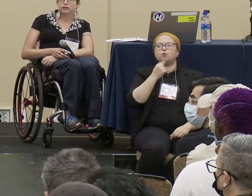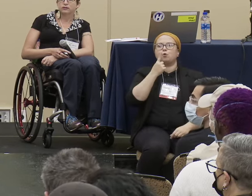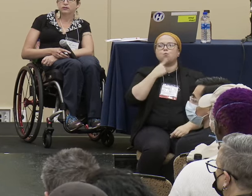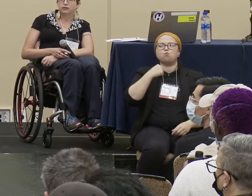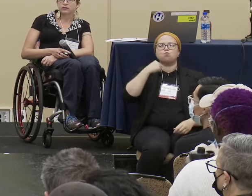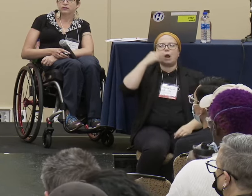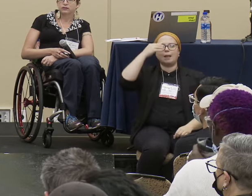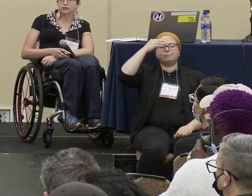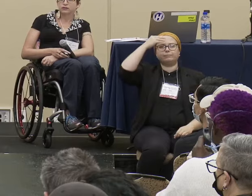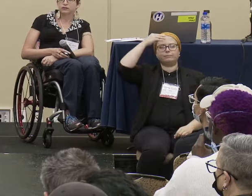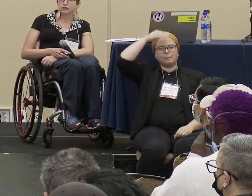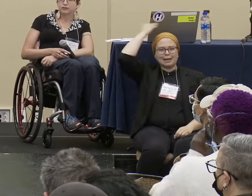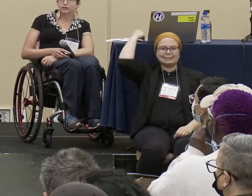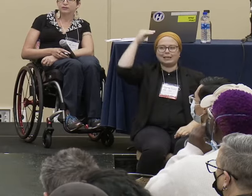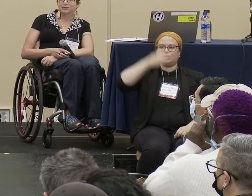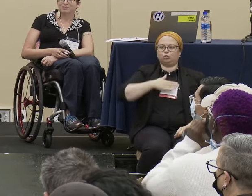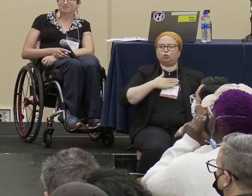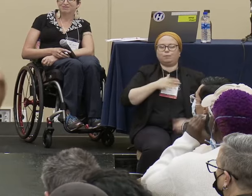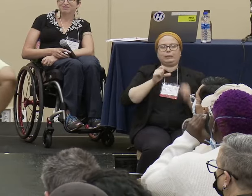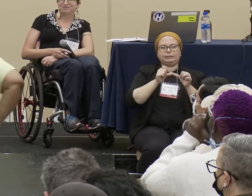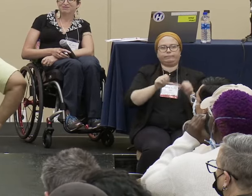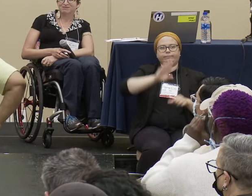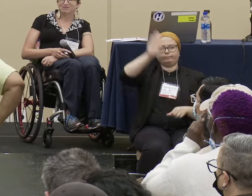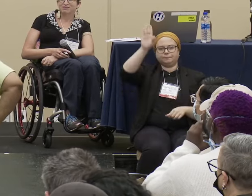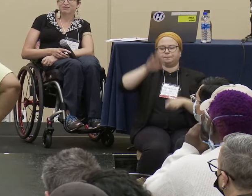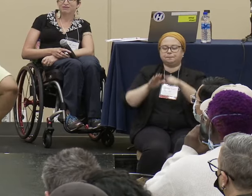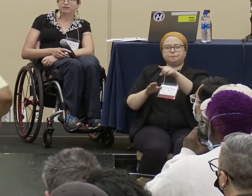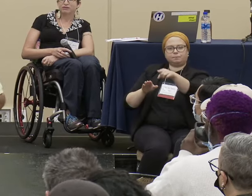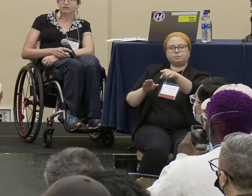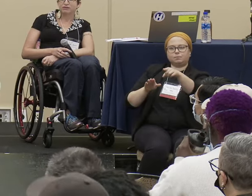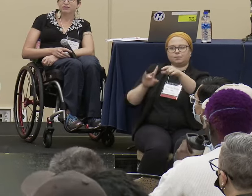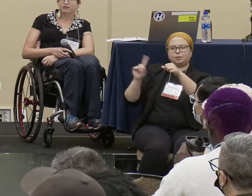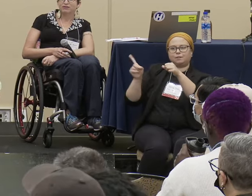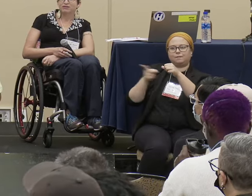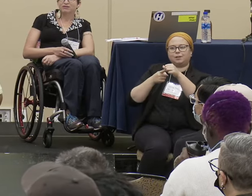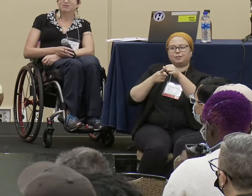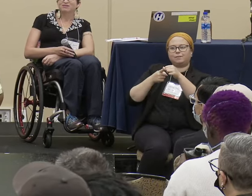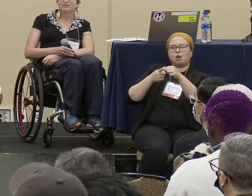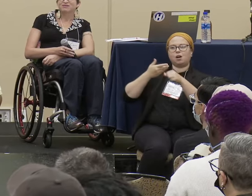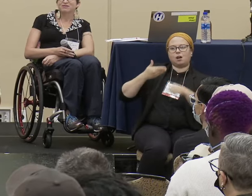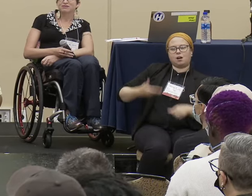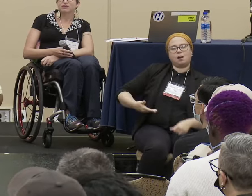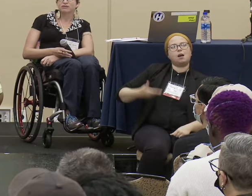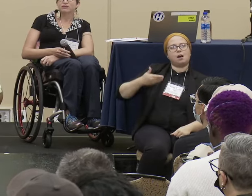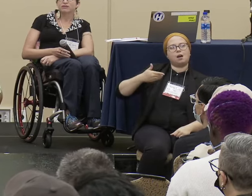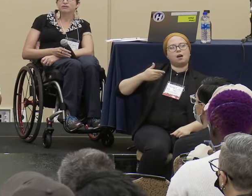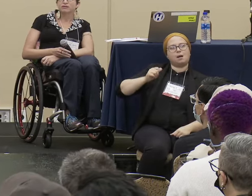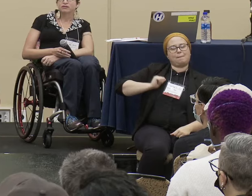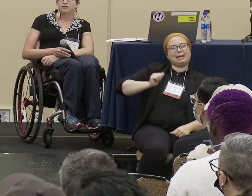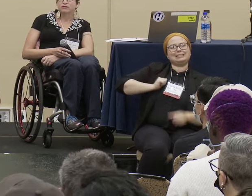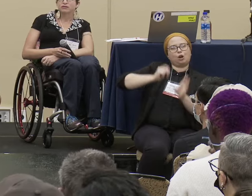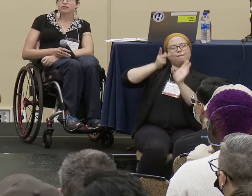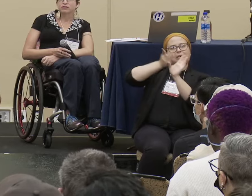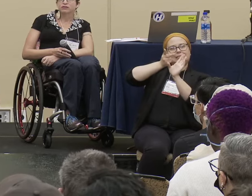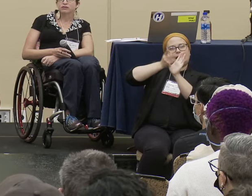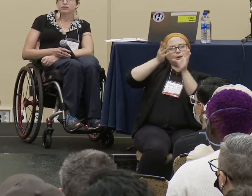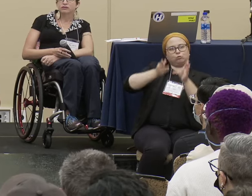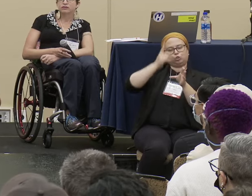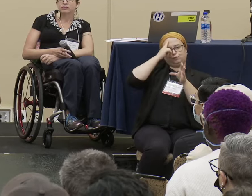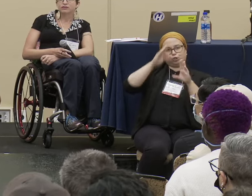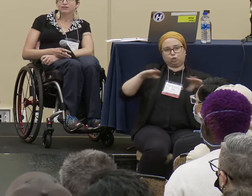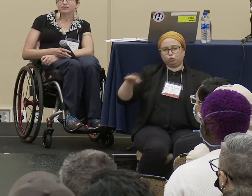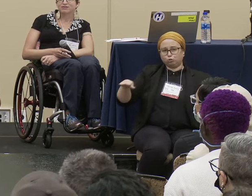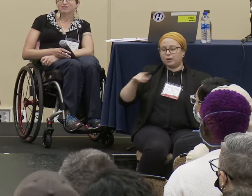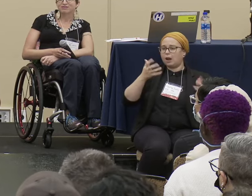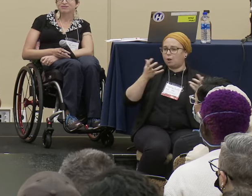and then please keep your hands up. Okay, so first of all, and I'm a child psychiatrist, but I want to tell you, I really enjoyed